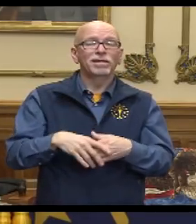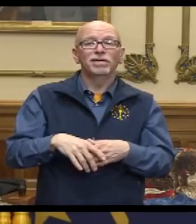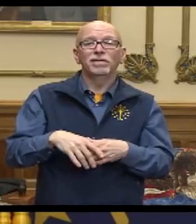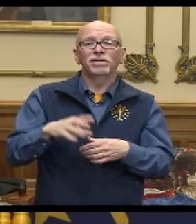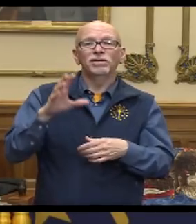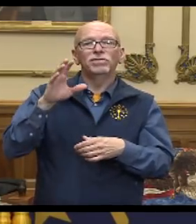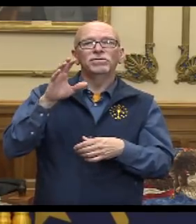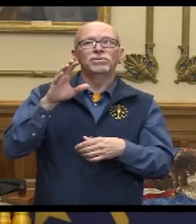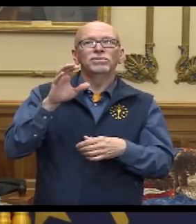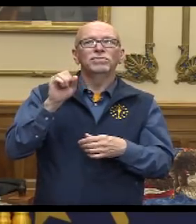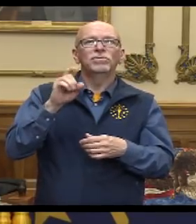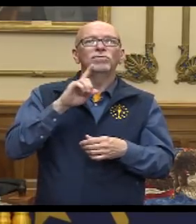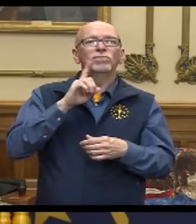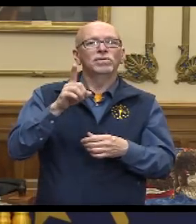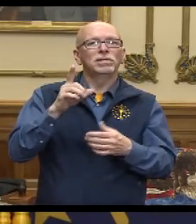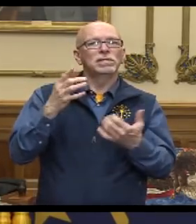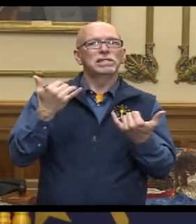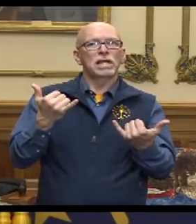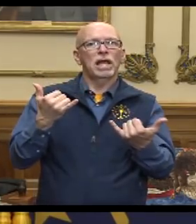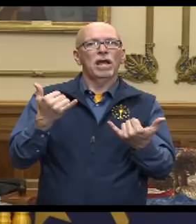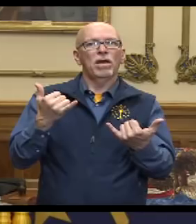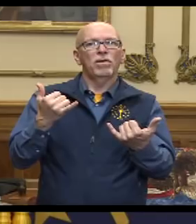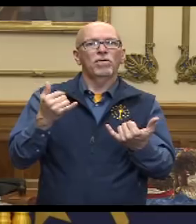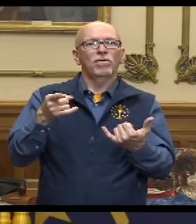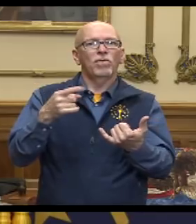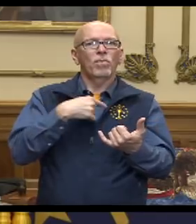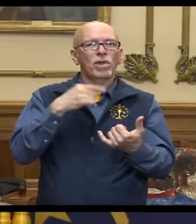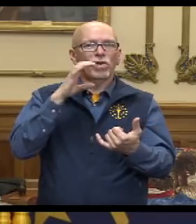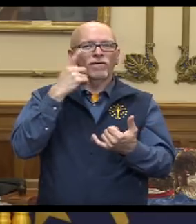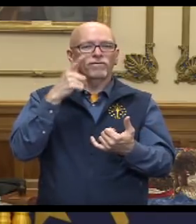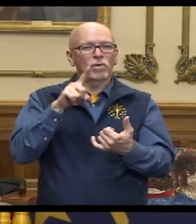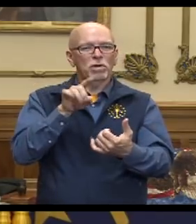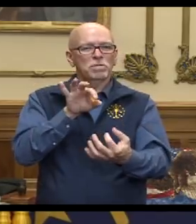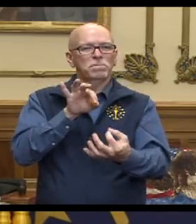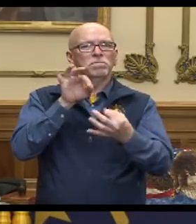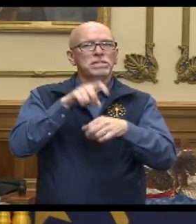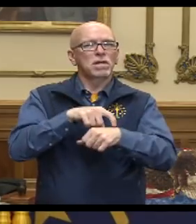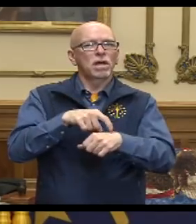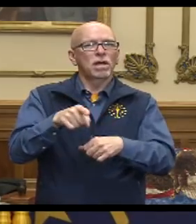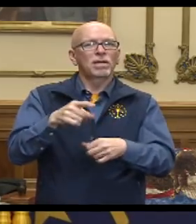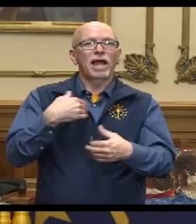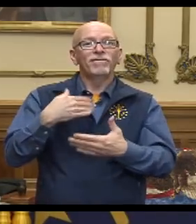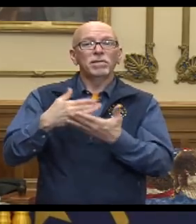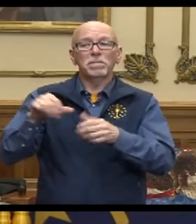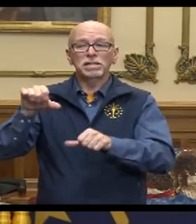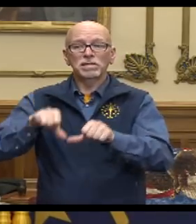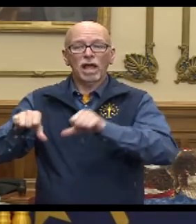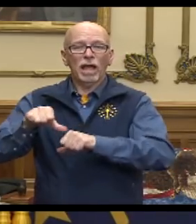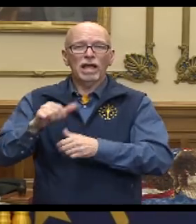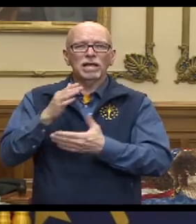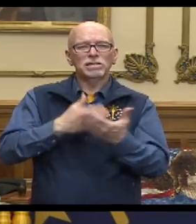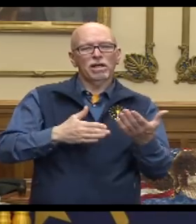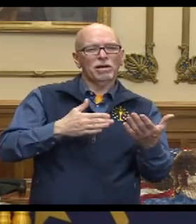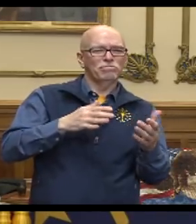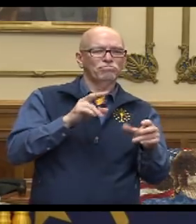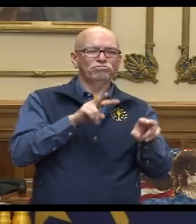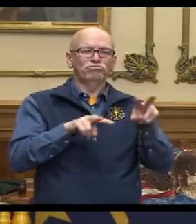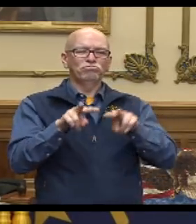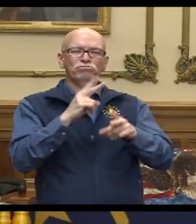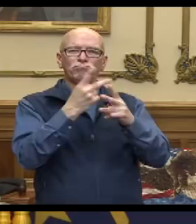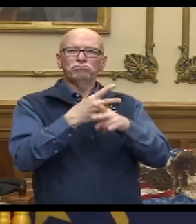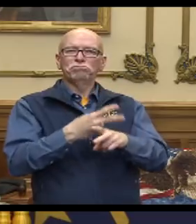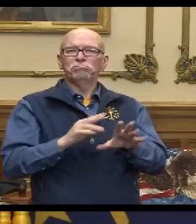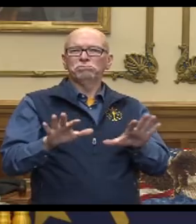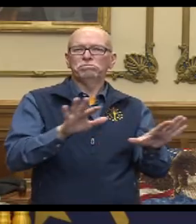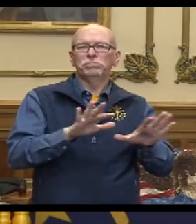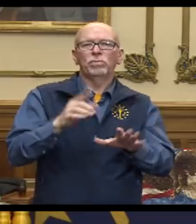so it's finding that sweet spot. This is a little bit of science and it's a little bit of art. And we think